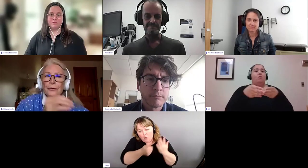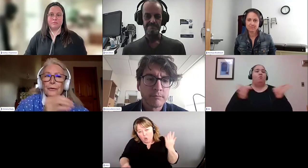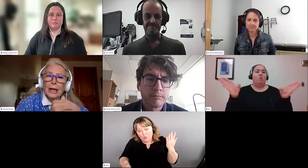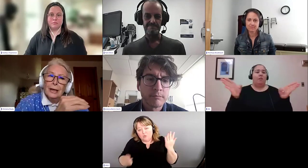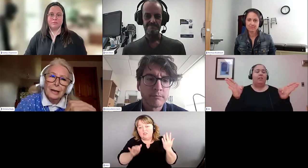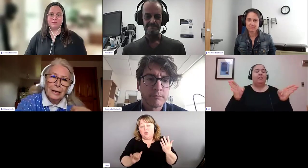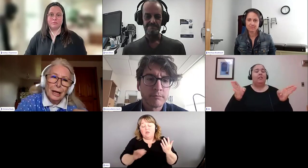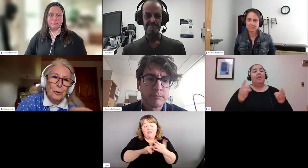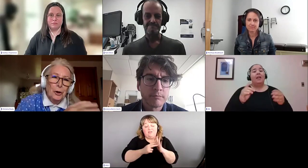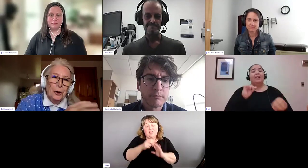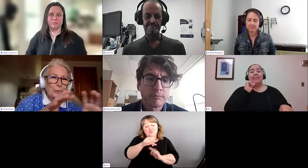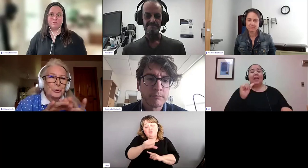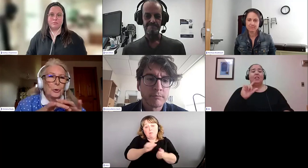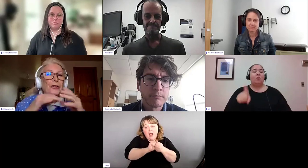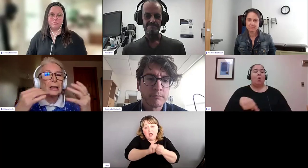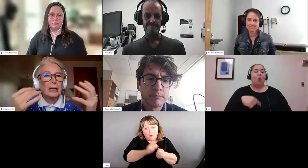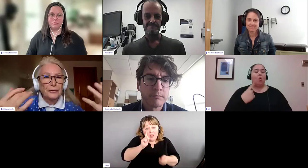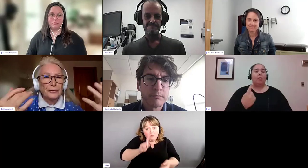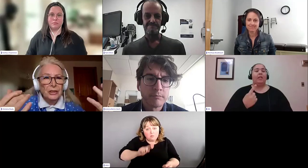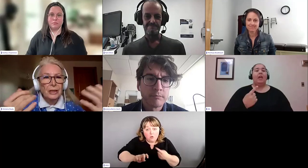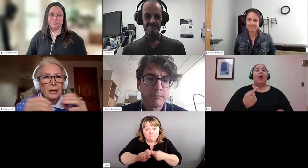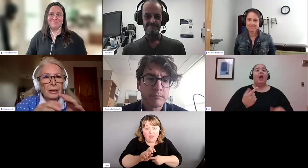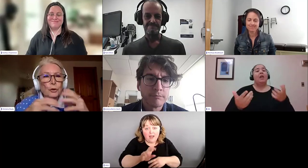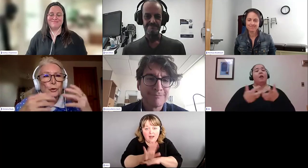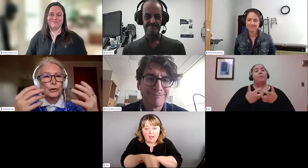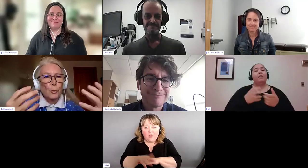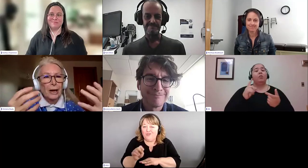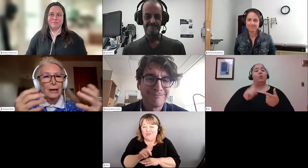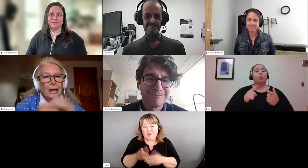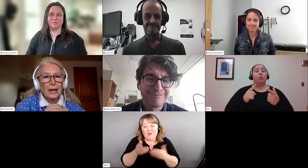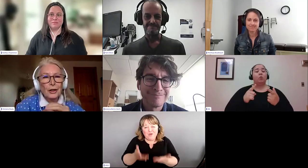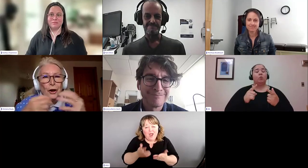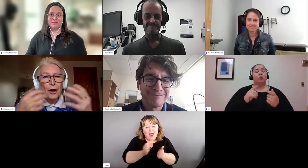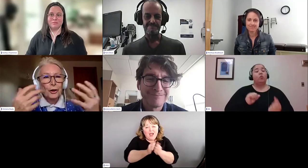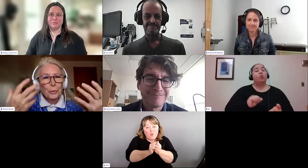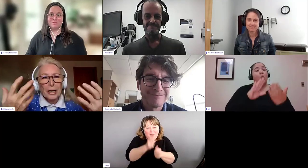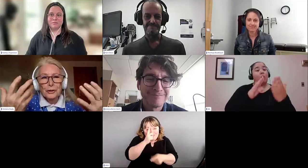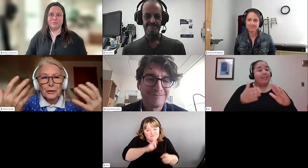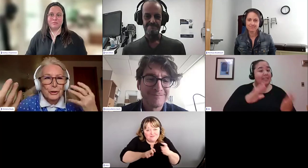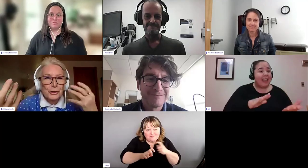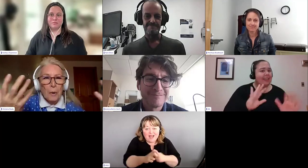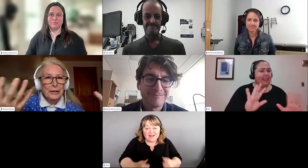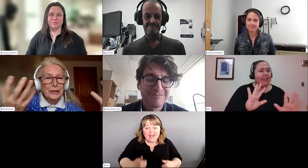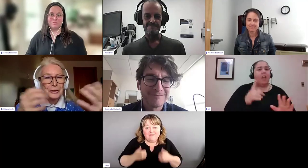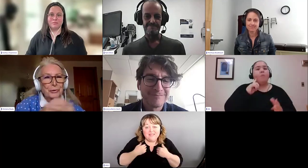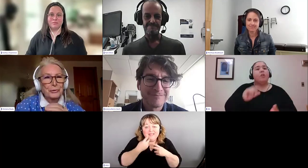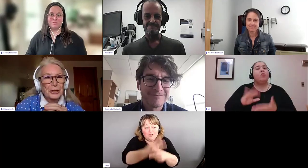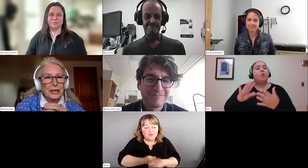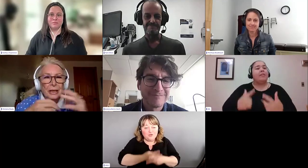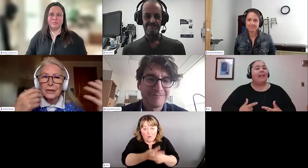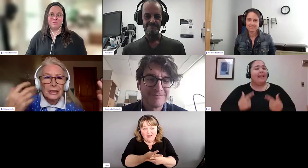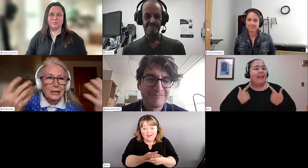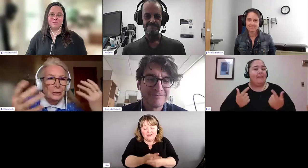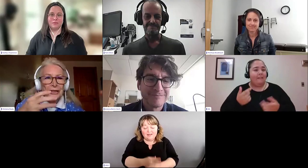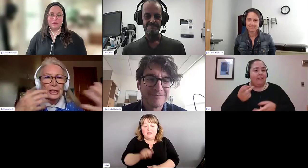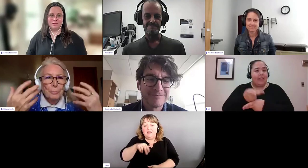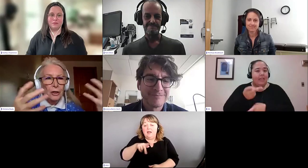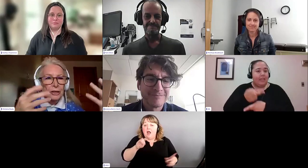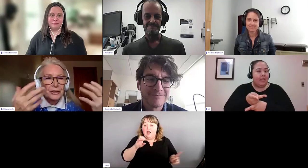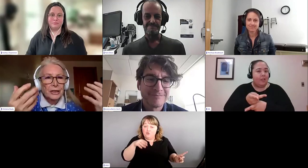to not only accompany towards death, but rather towards life, care. So